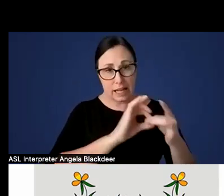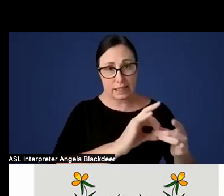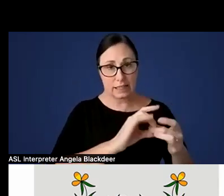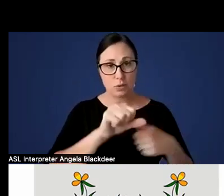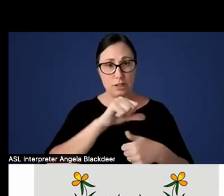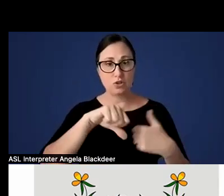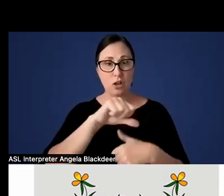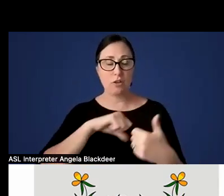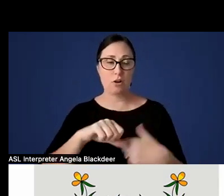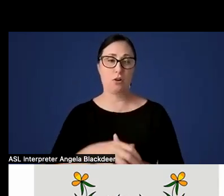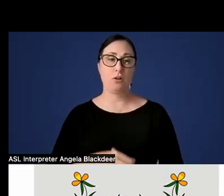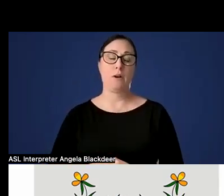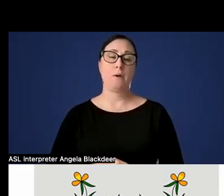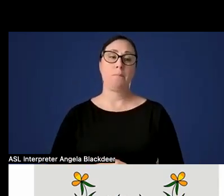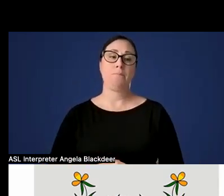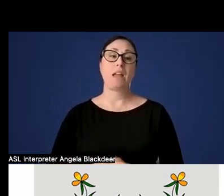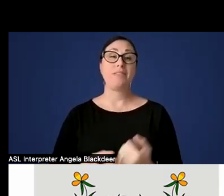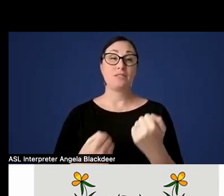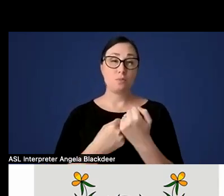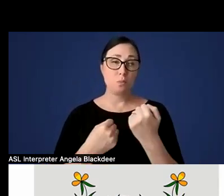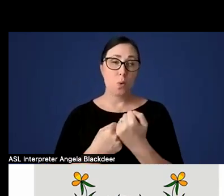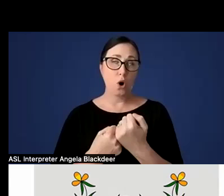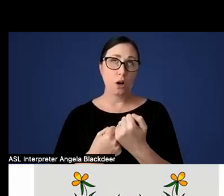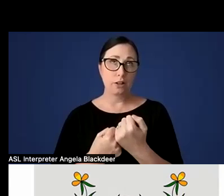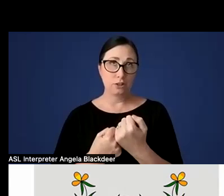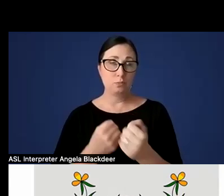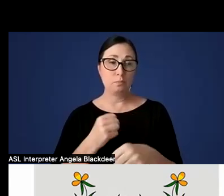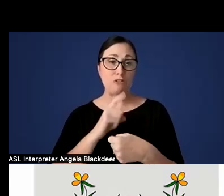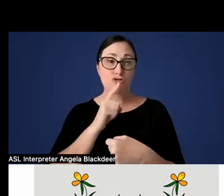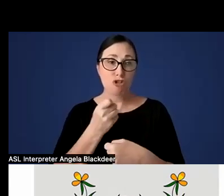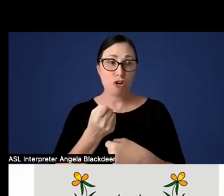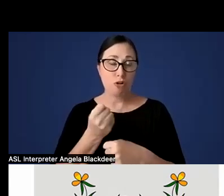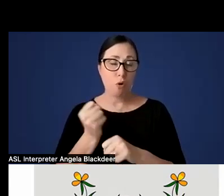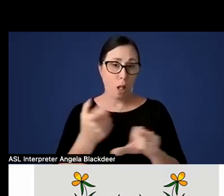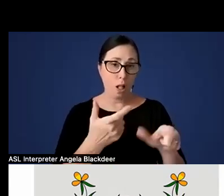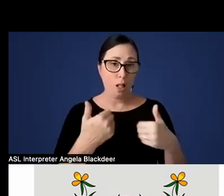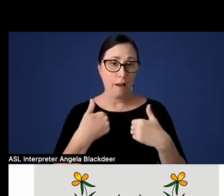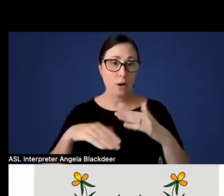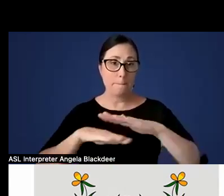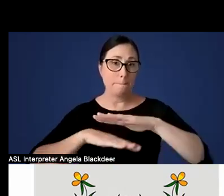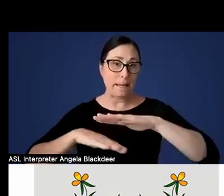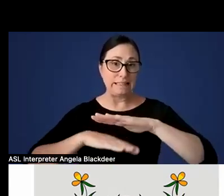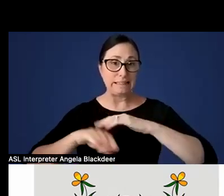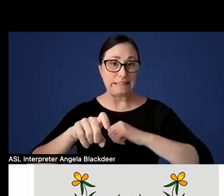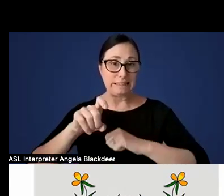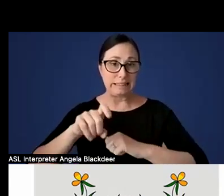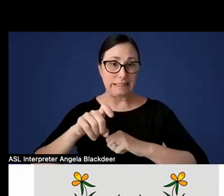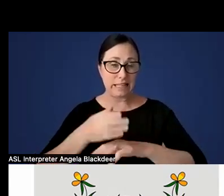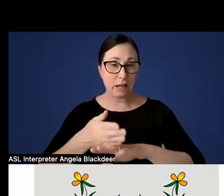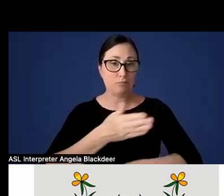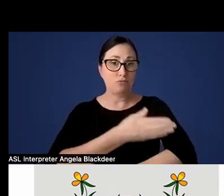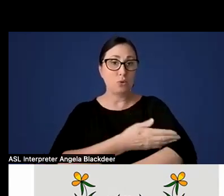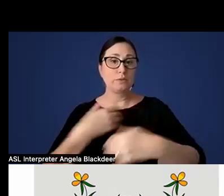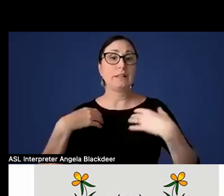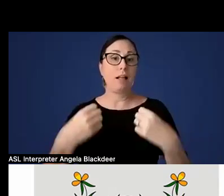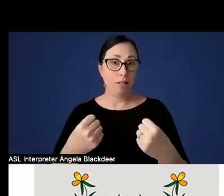those, like the support to meet basic needs, not only does it, I think, improve health,